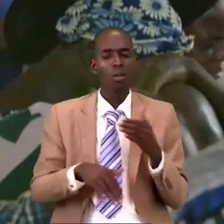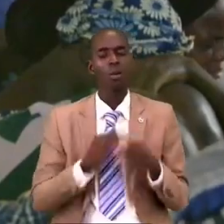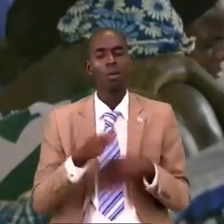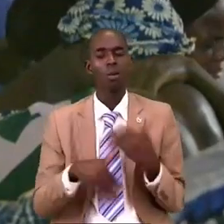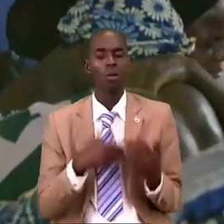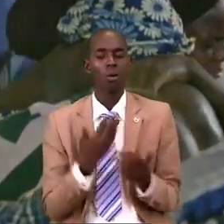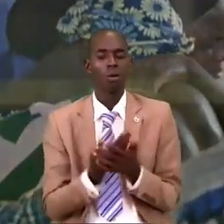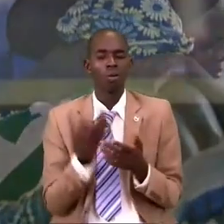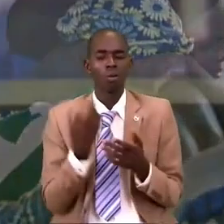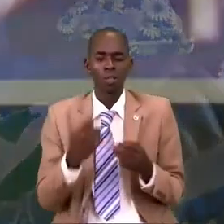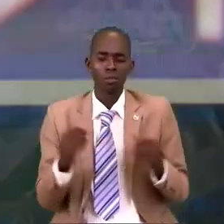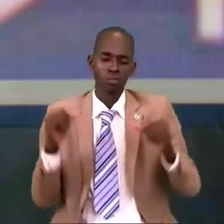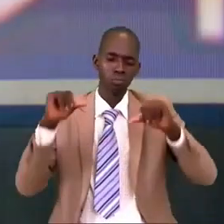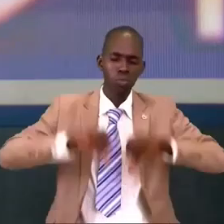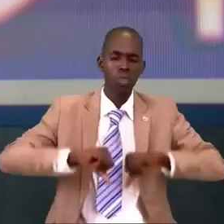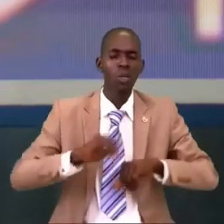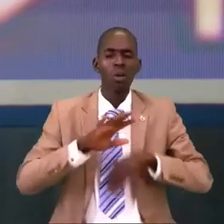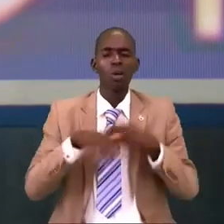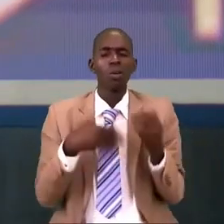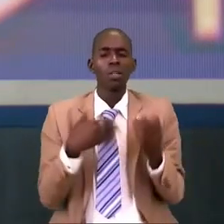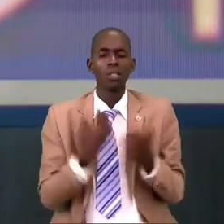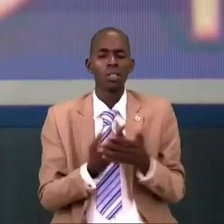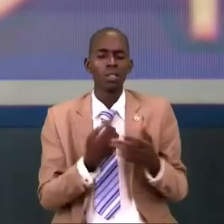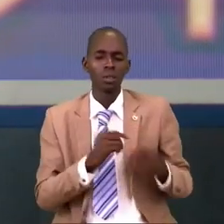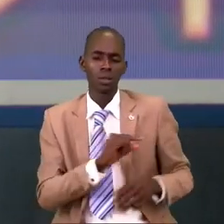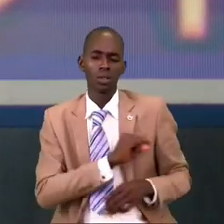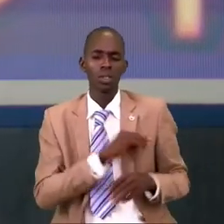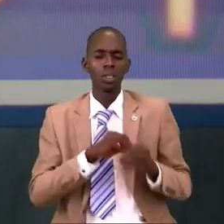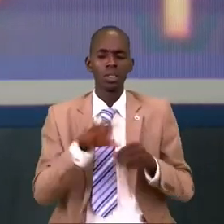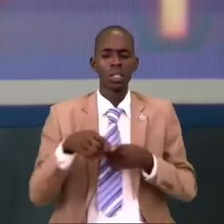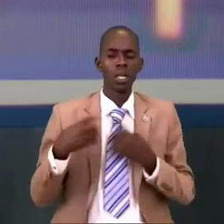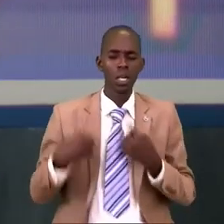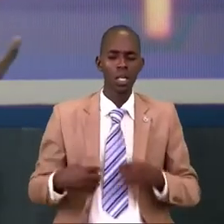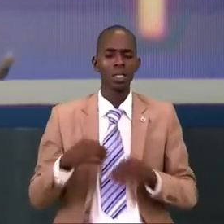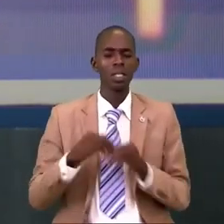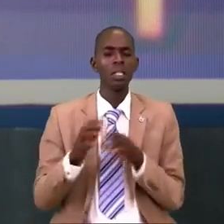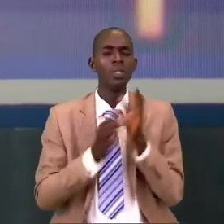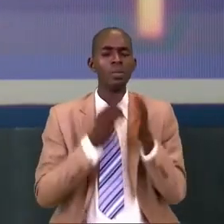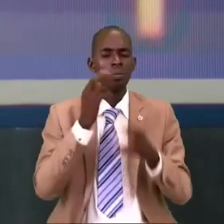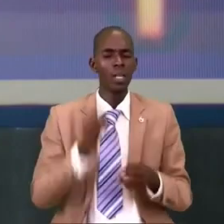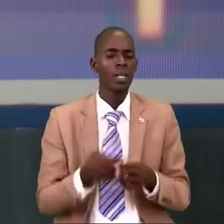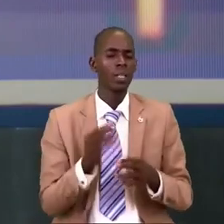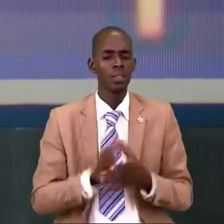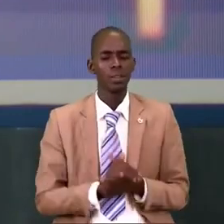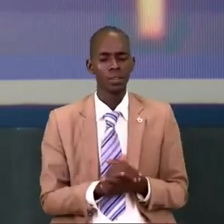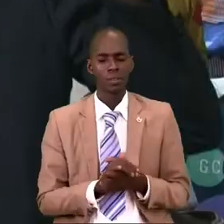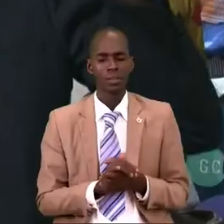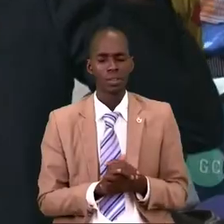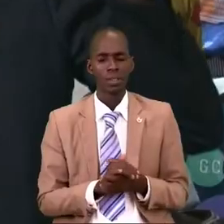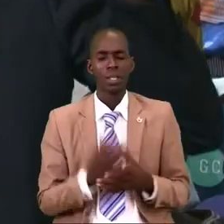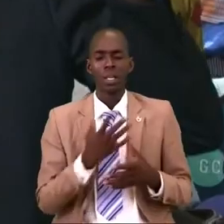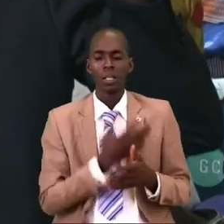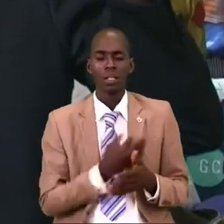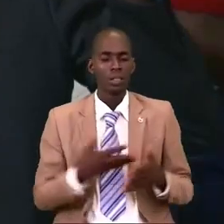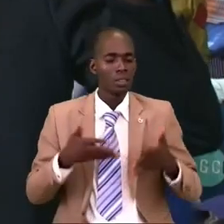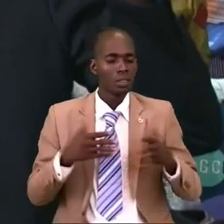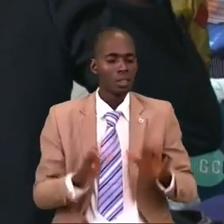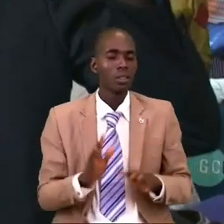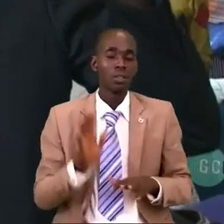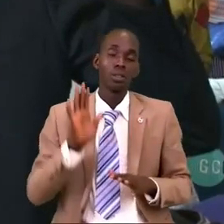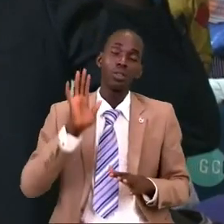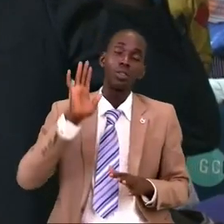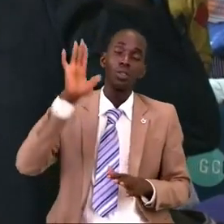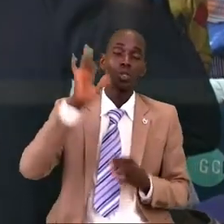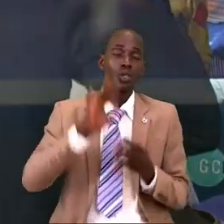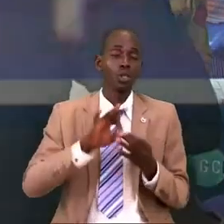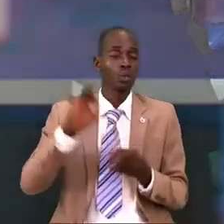And let your spirit bear witness with their hearts that their sins are forgiven, that their lives are